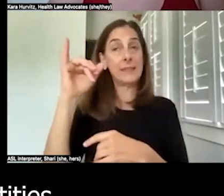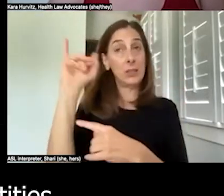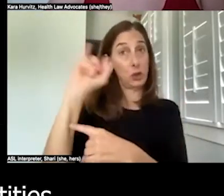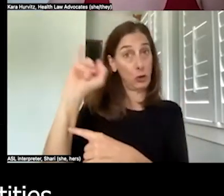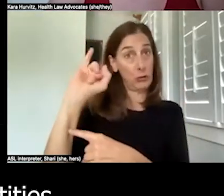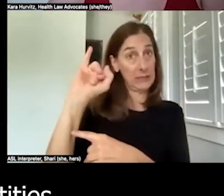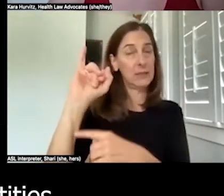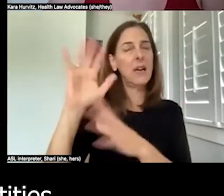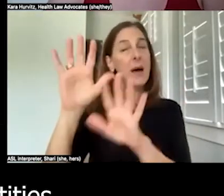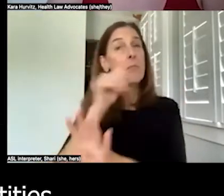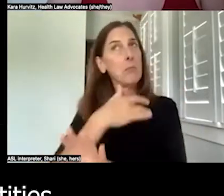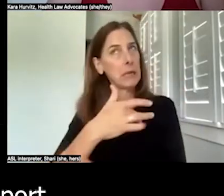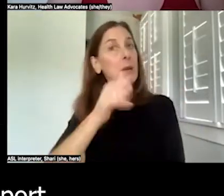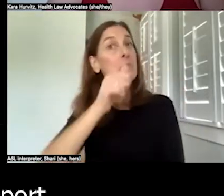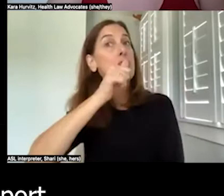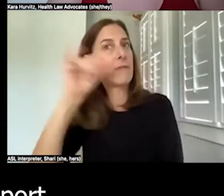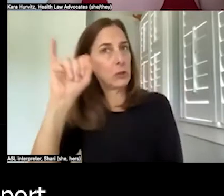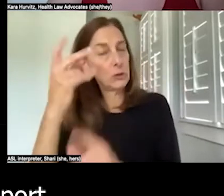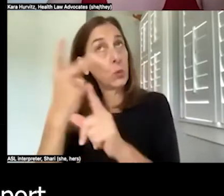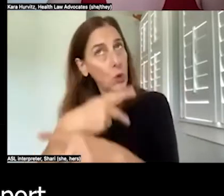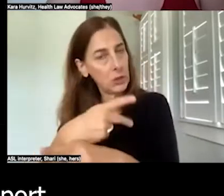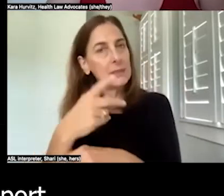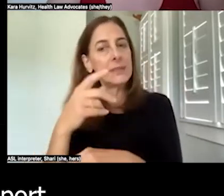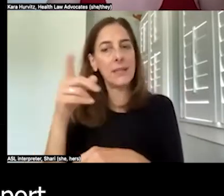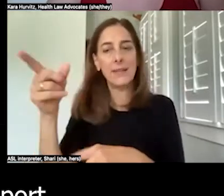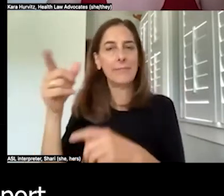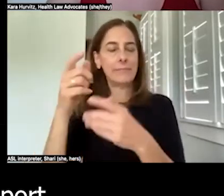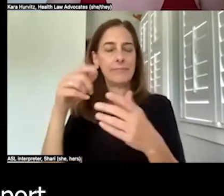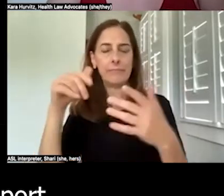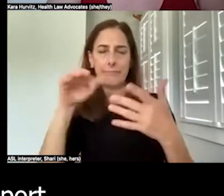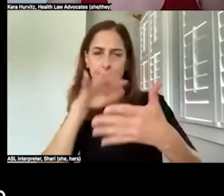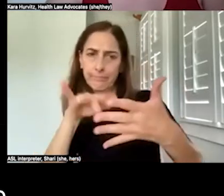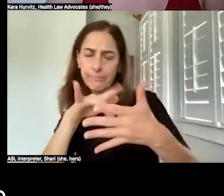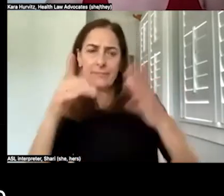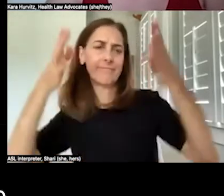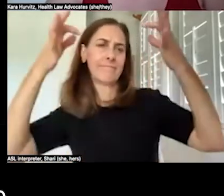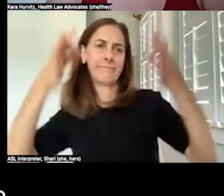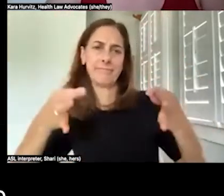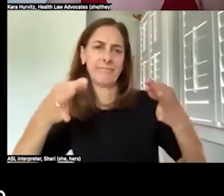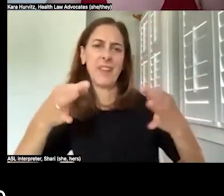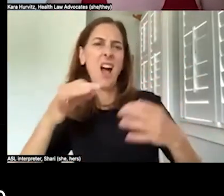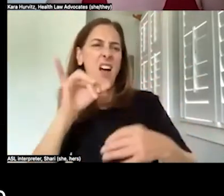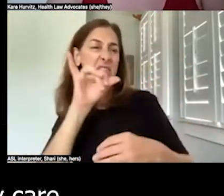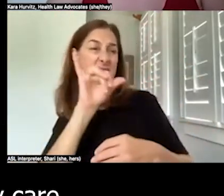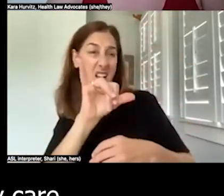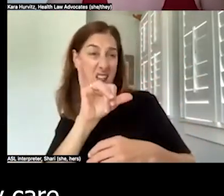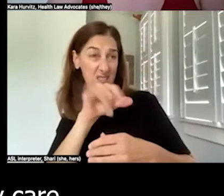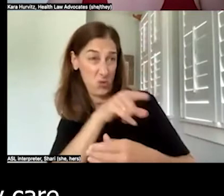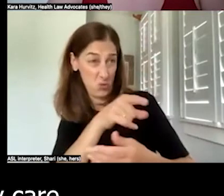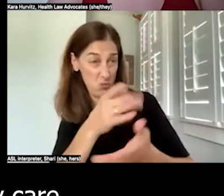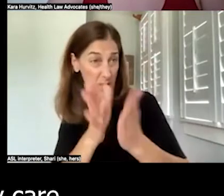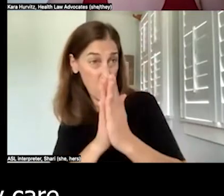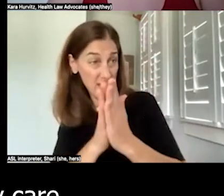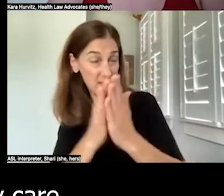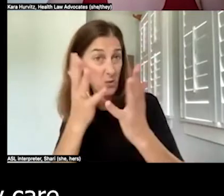private insurance entities, to conclude that forms of support may be cosmetic in nature rather than